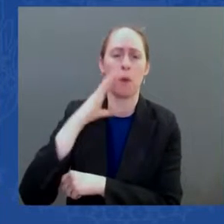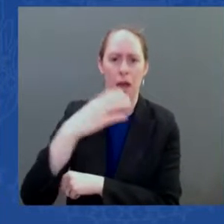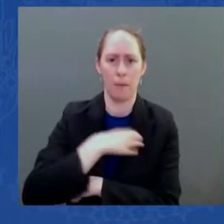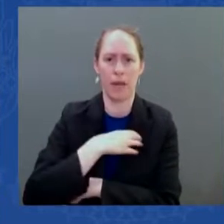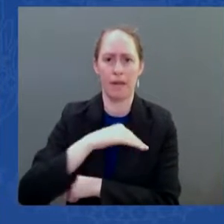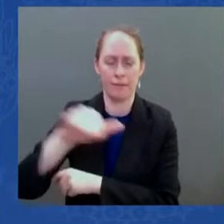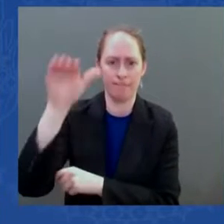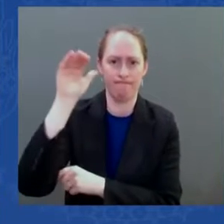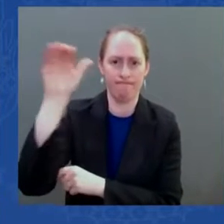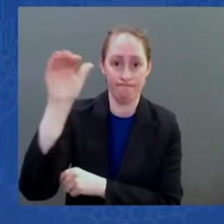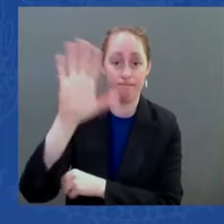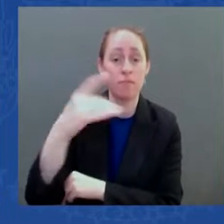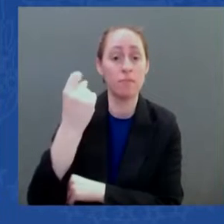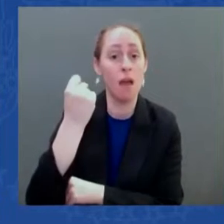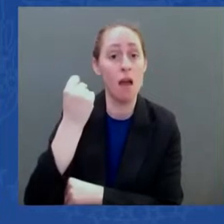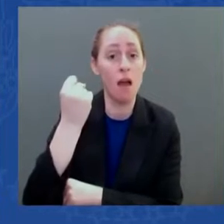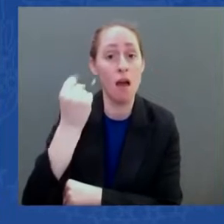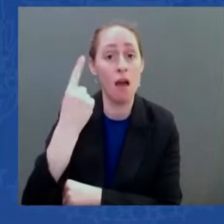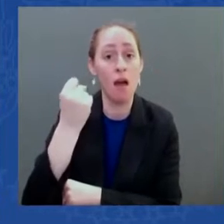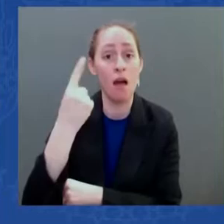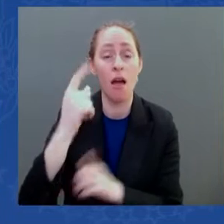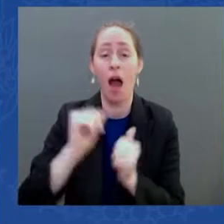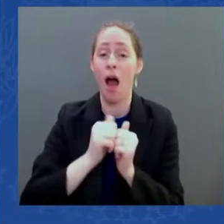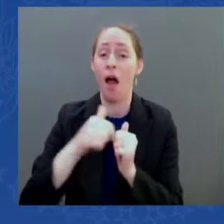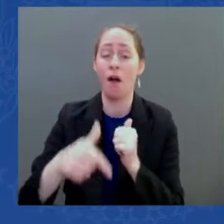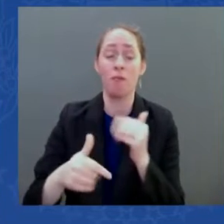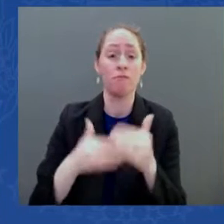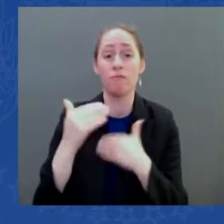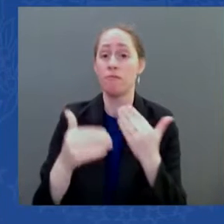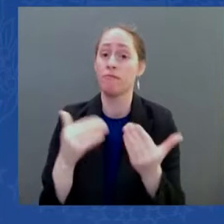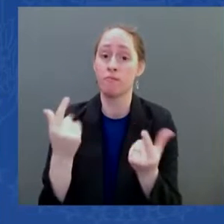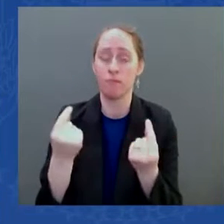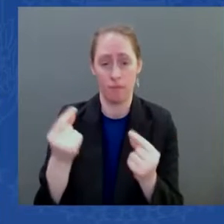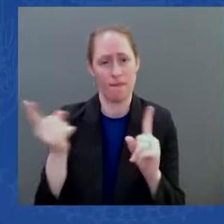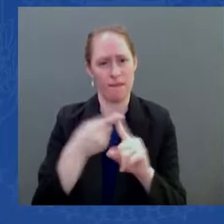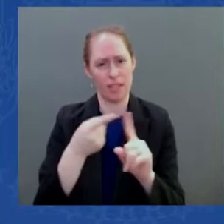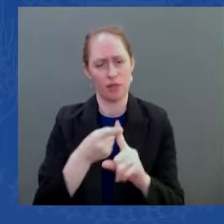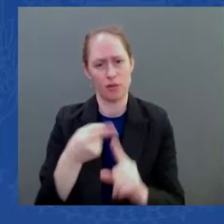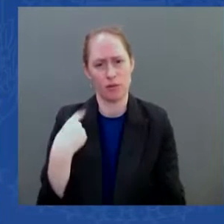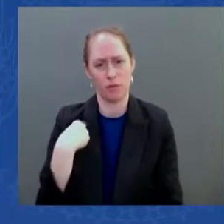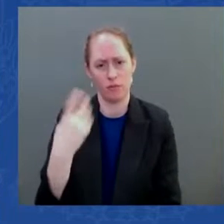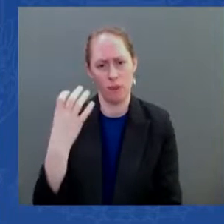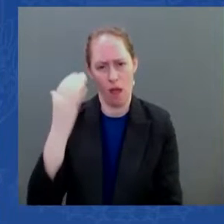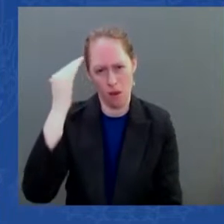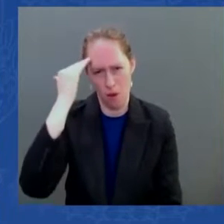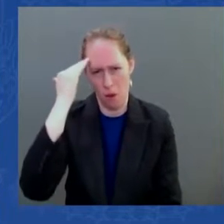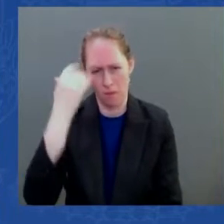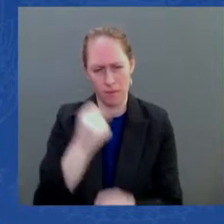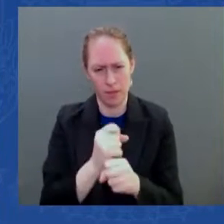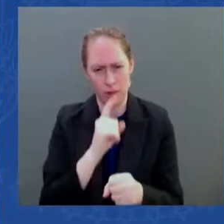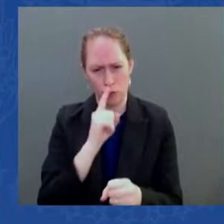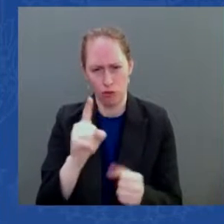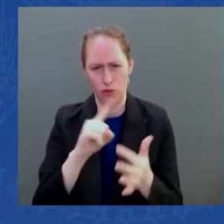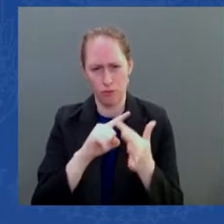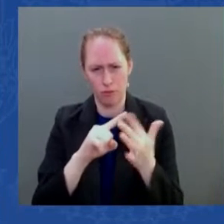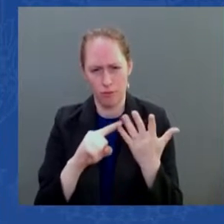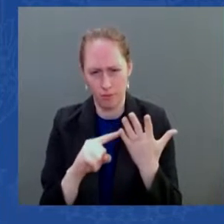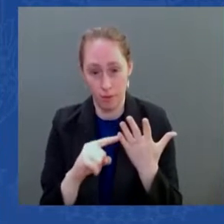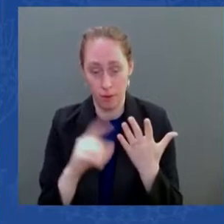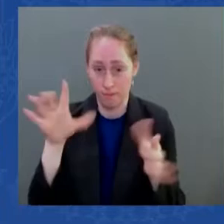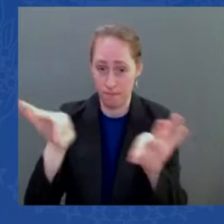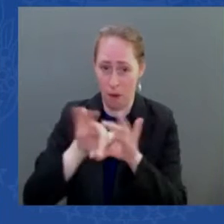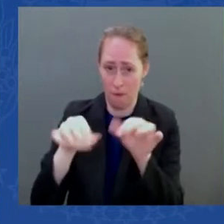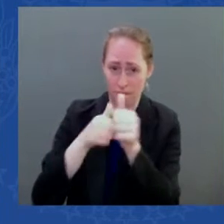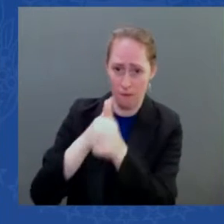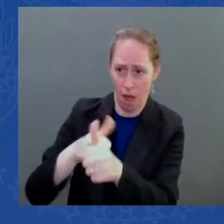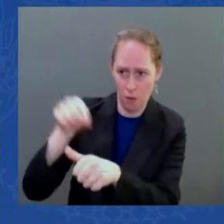fact it is strongly concluded by the scientists that we need Title 42,